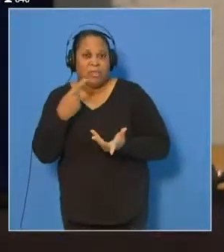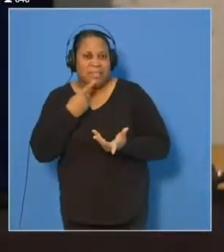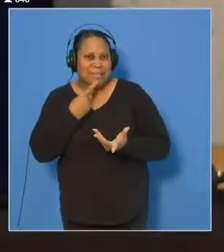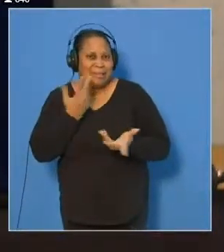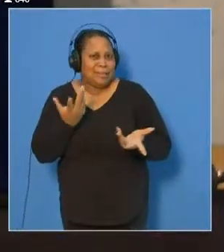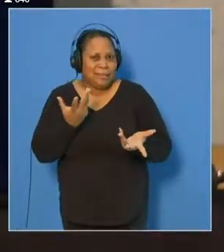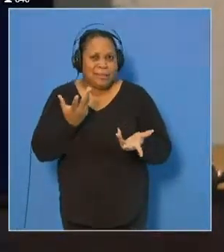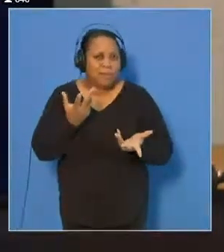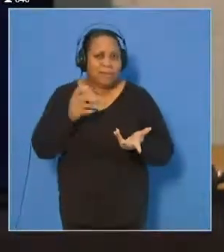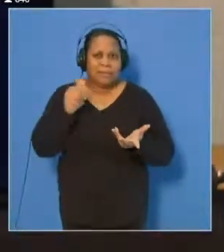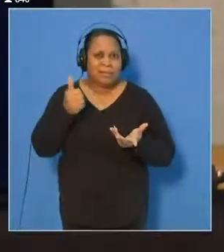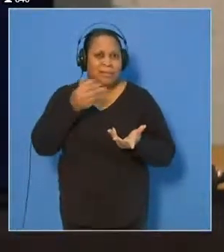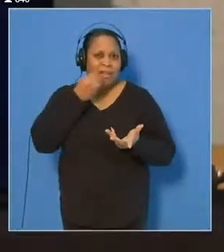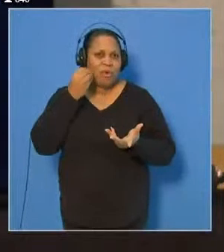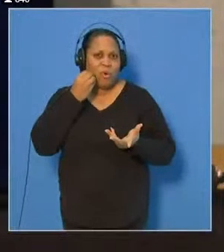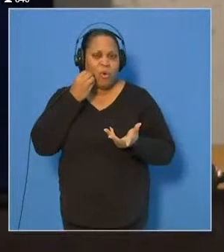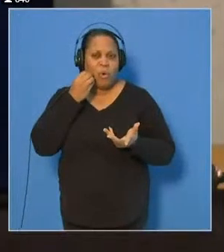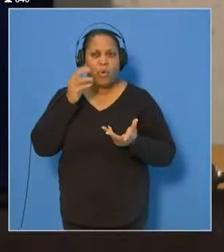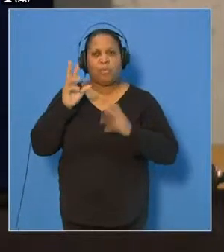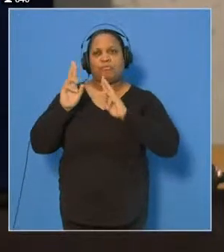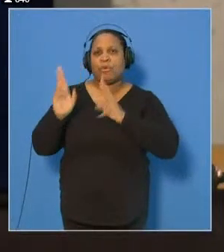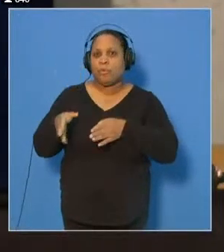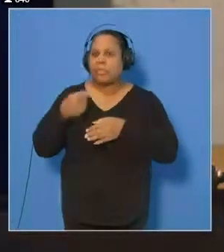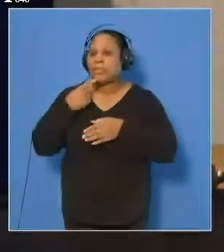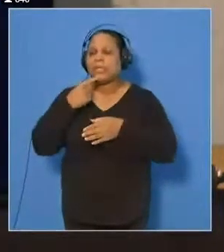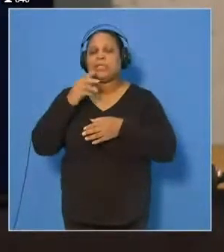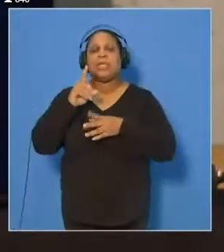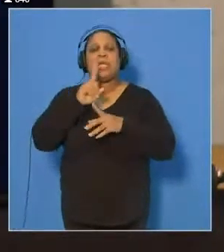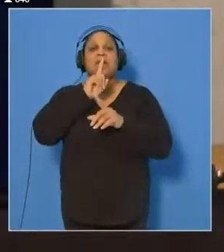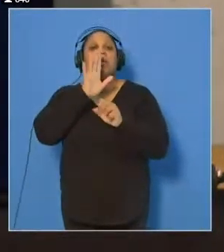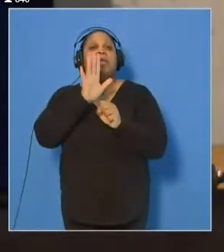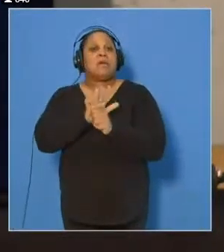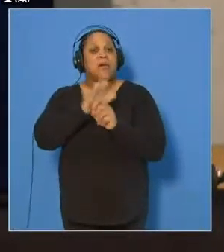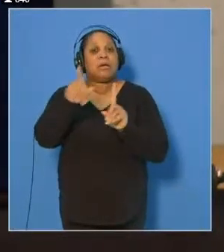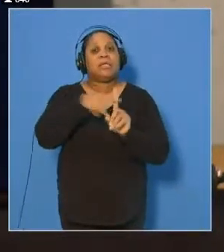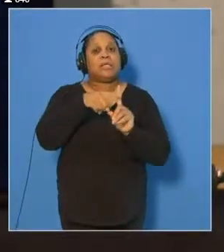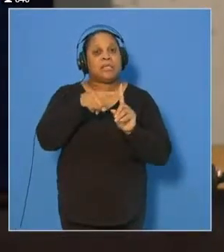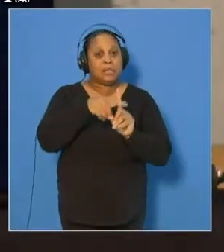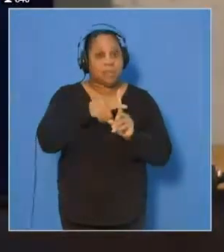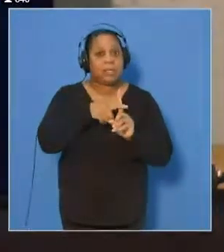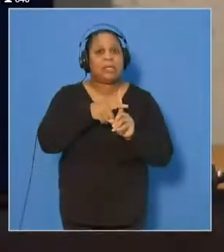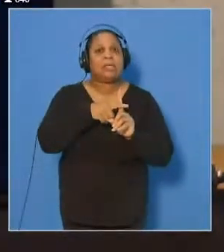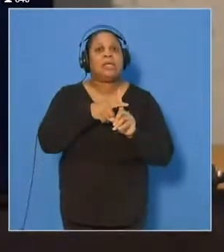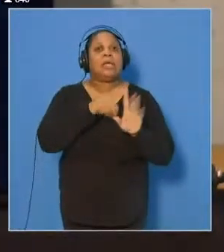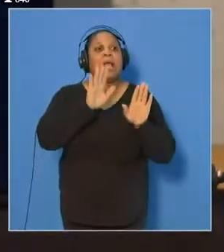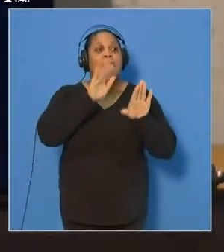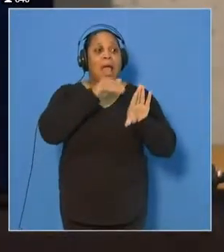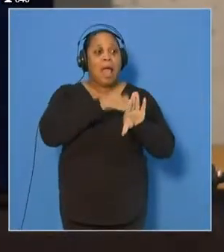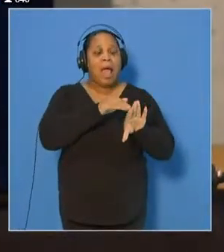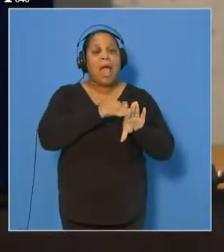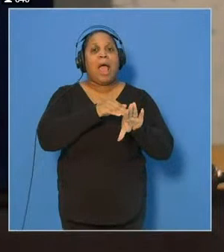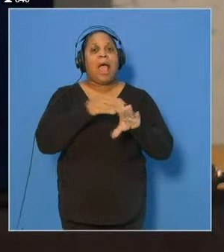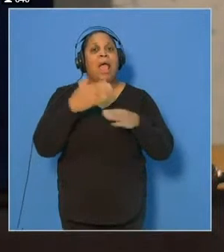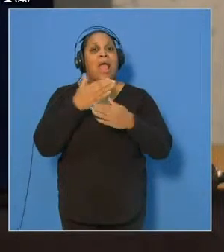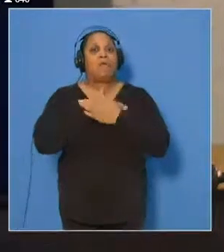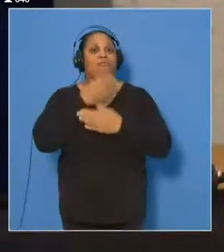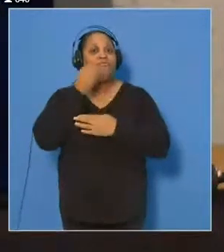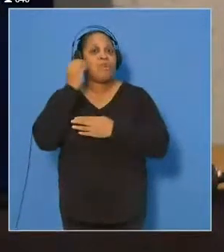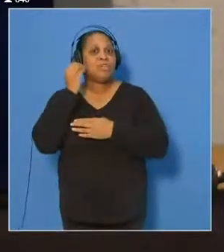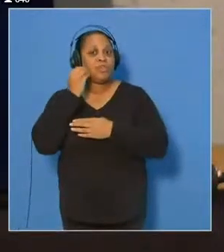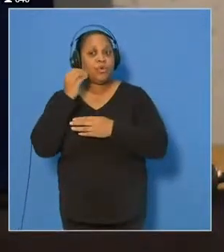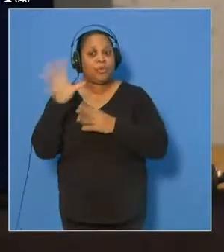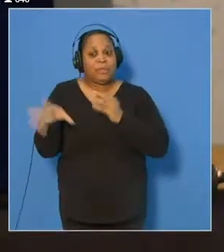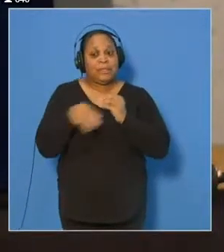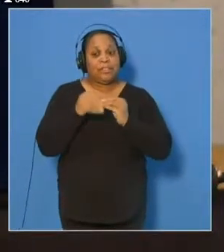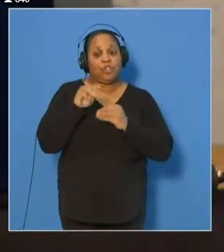rest home with an I'm outbreak? asking if there are any confirmed cases of COVID-19 at rest homes in addition to